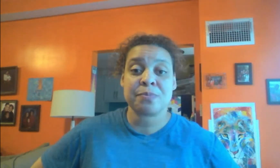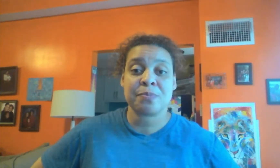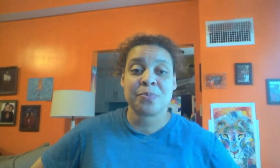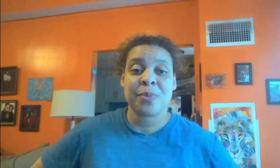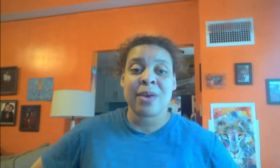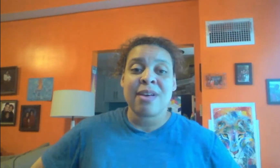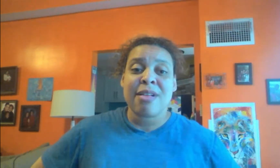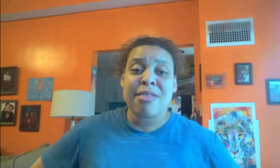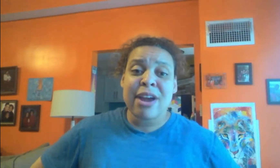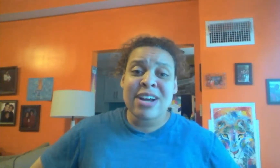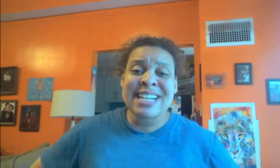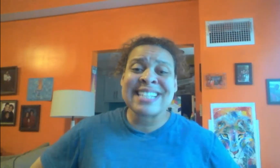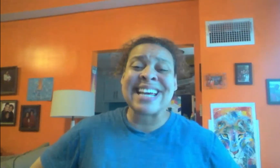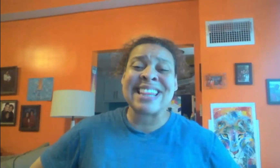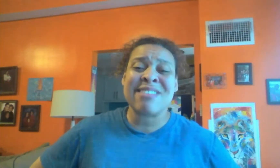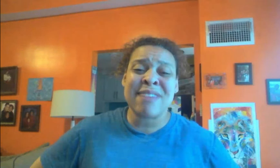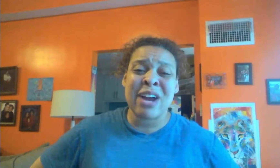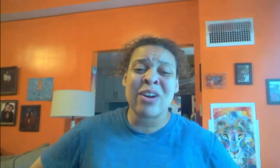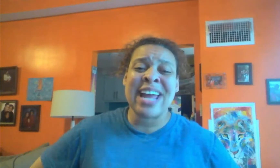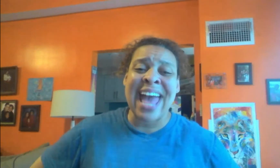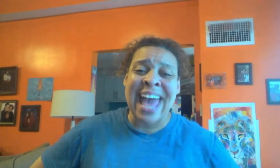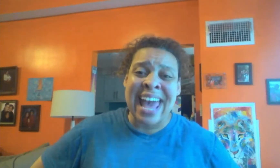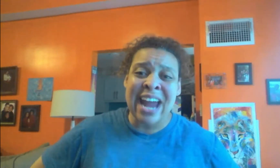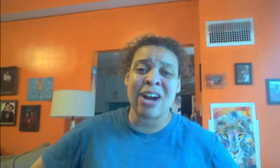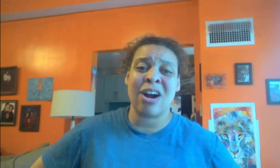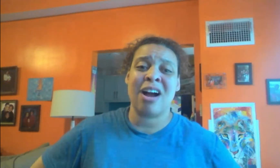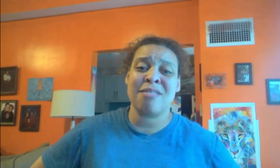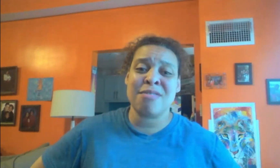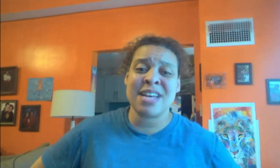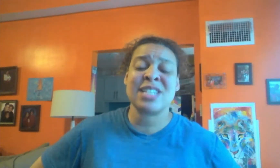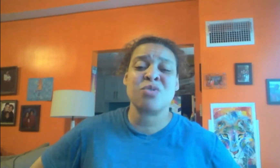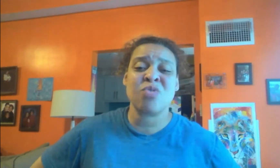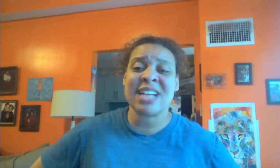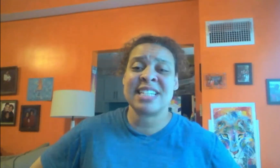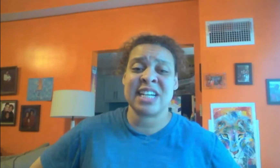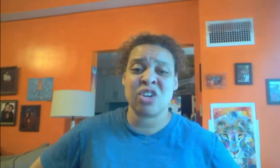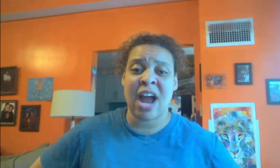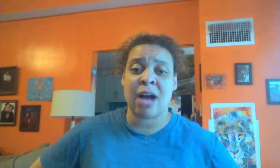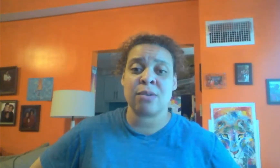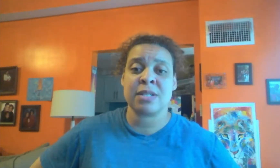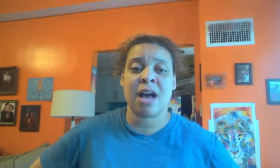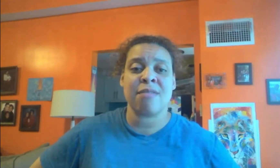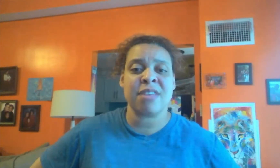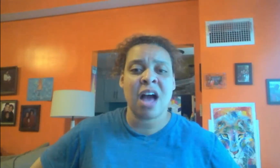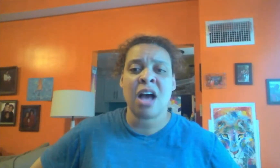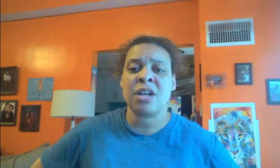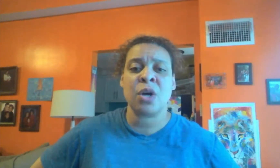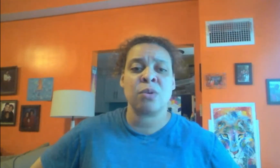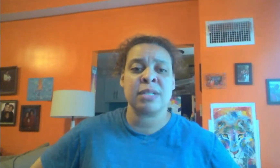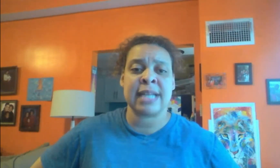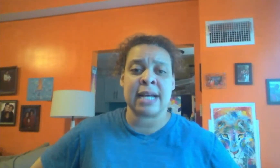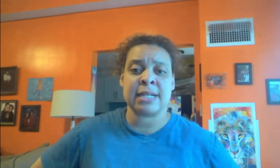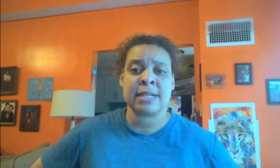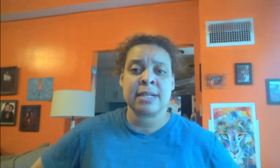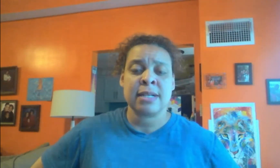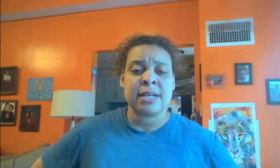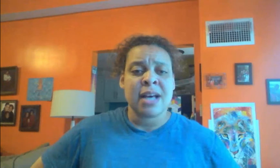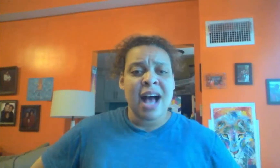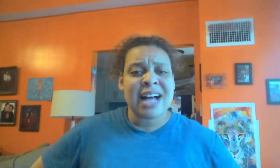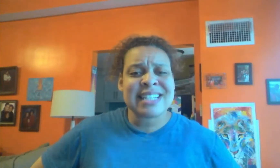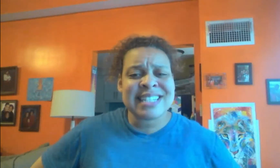speech. There is in the very air of this resting ground of the unknown